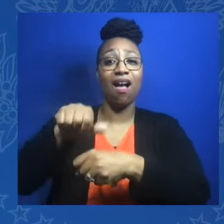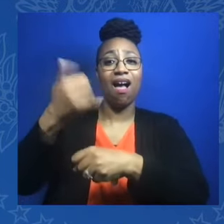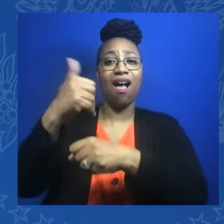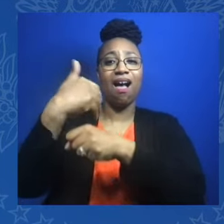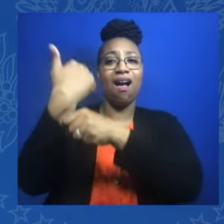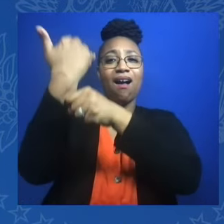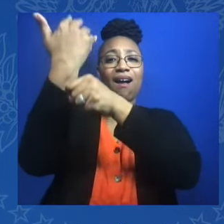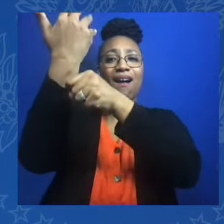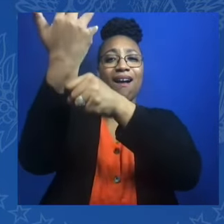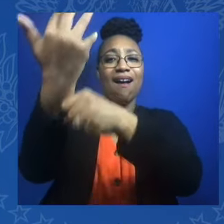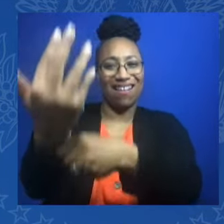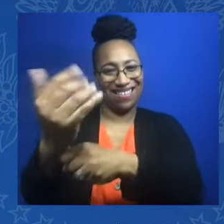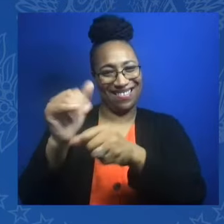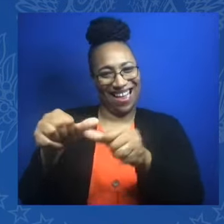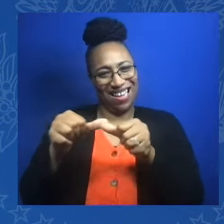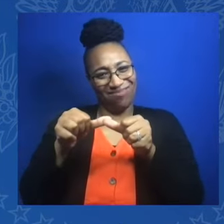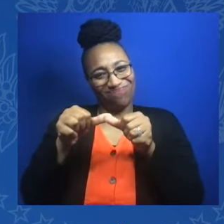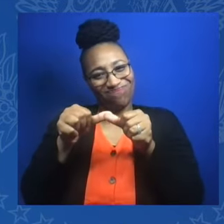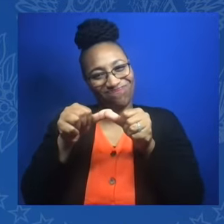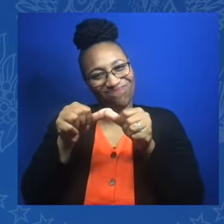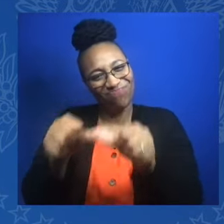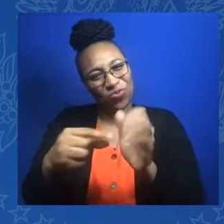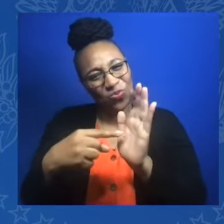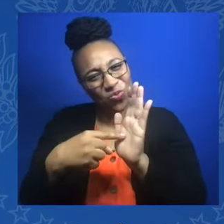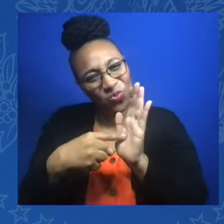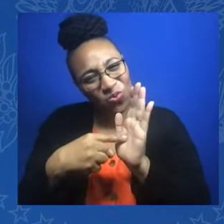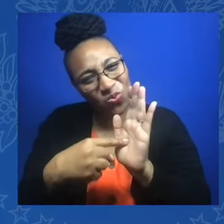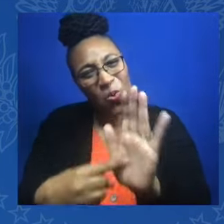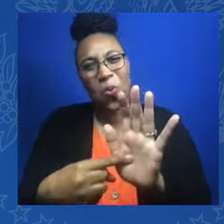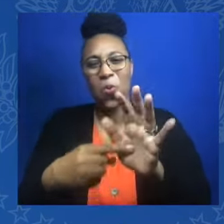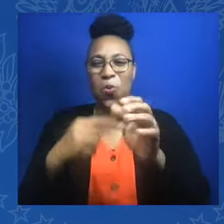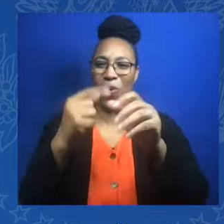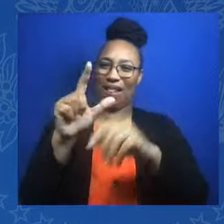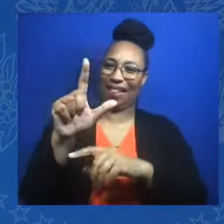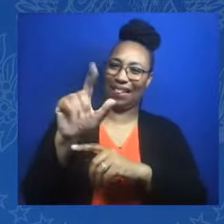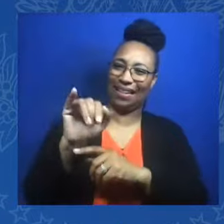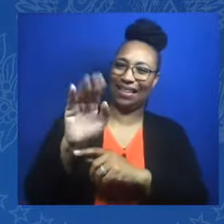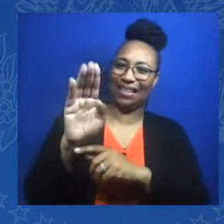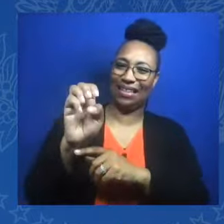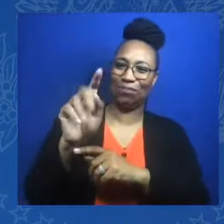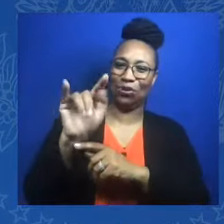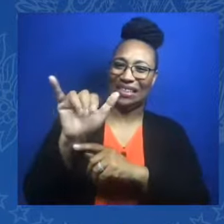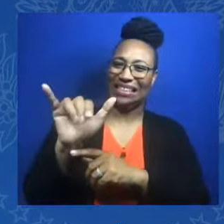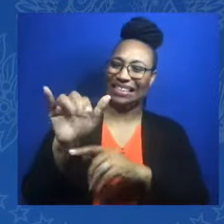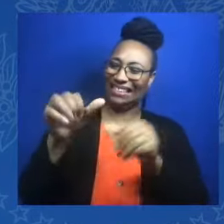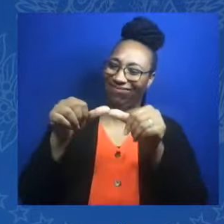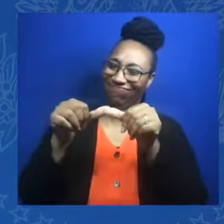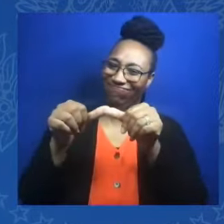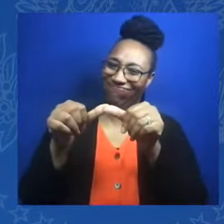brightly and support the Ukrainian people. We'll not waver.